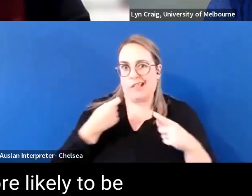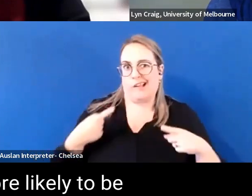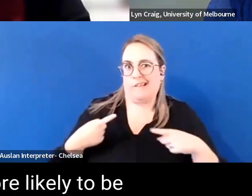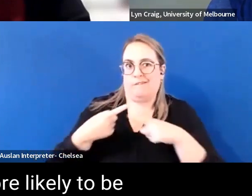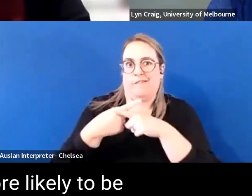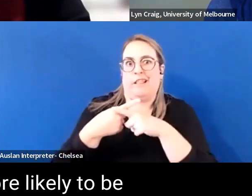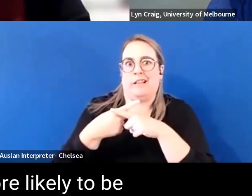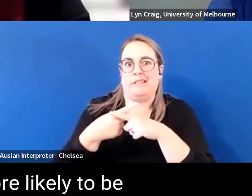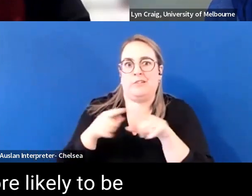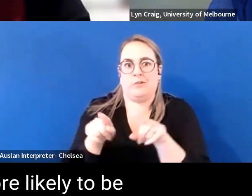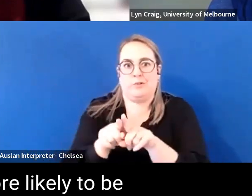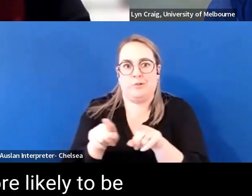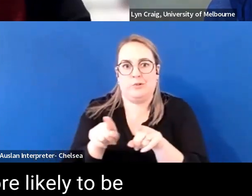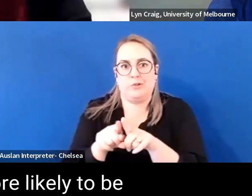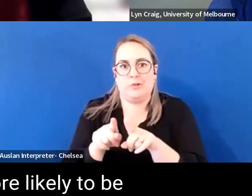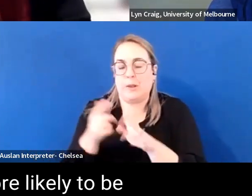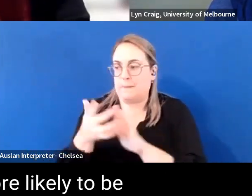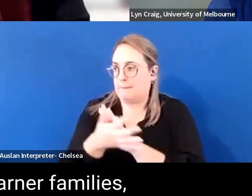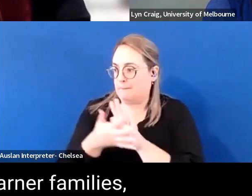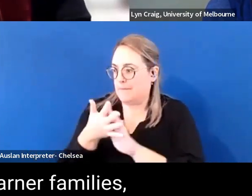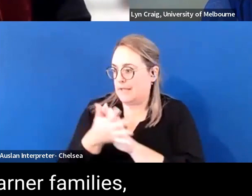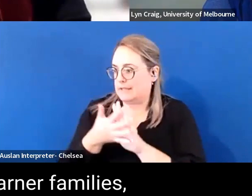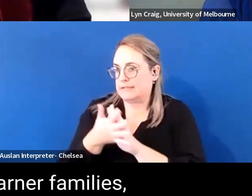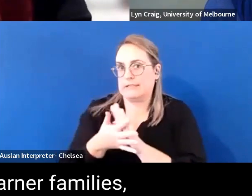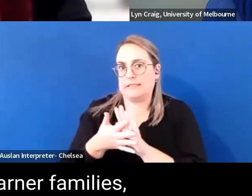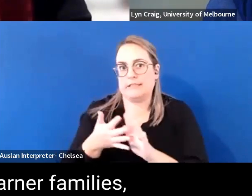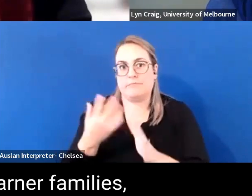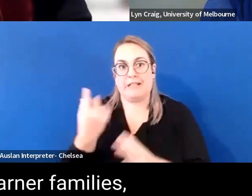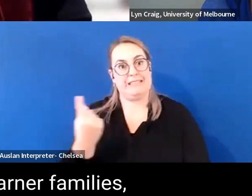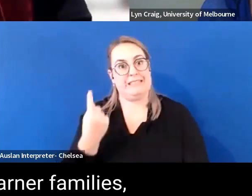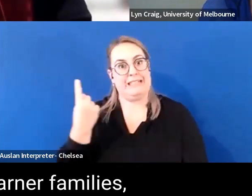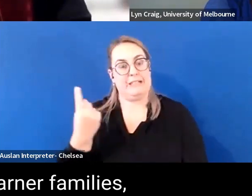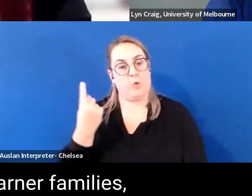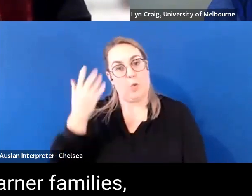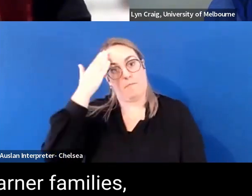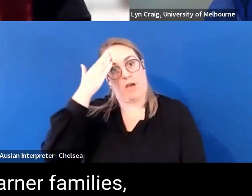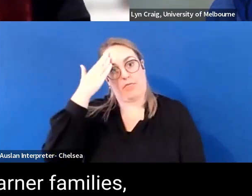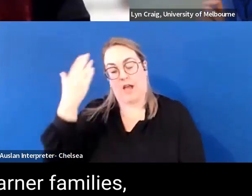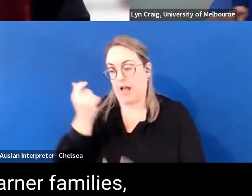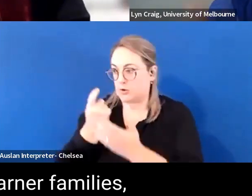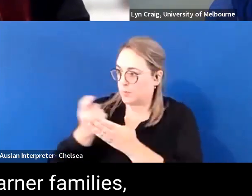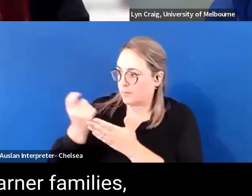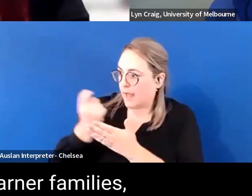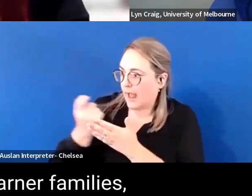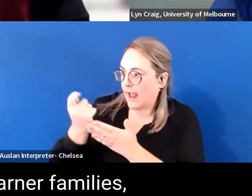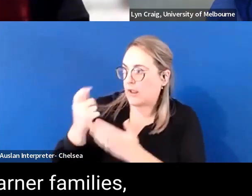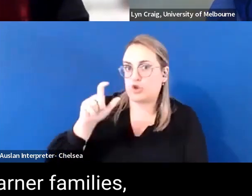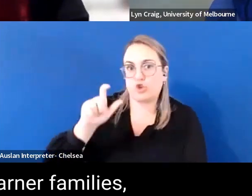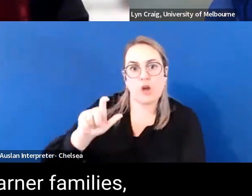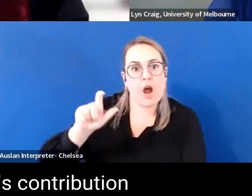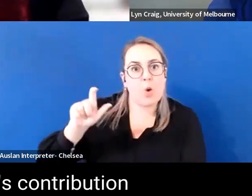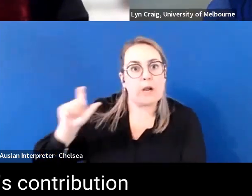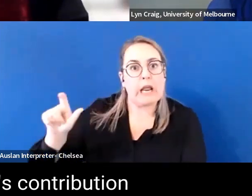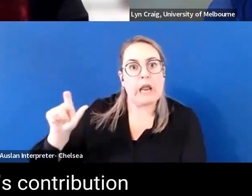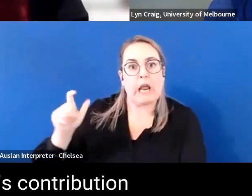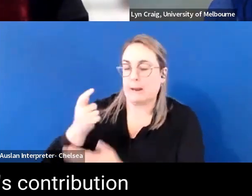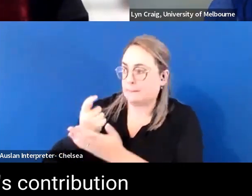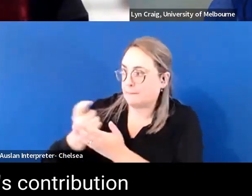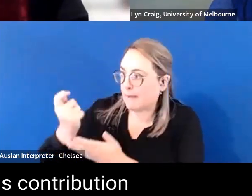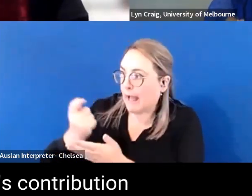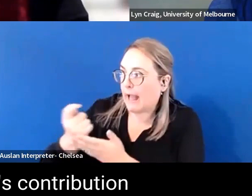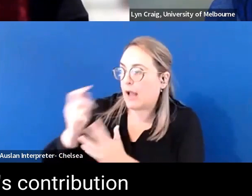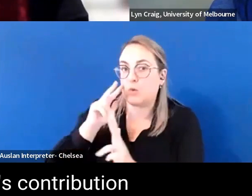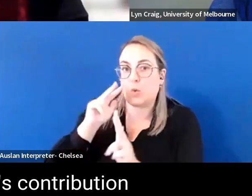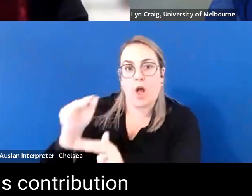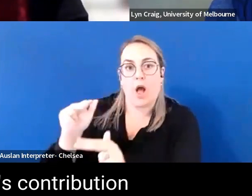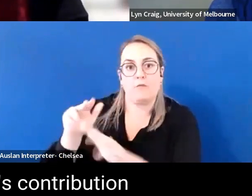be needing to pay for childcare, even in dual earner families. It's often, seen as an impost on the women's